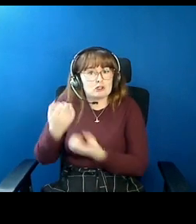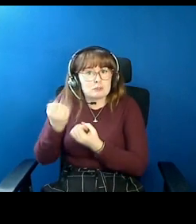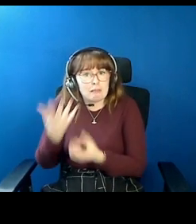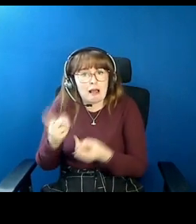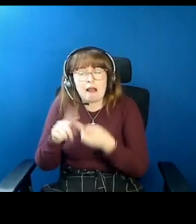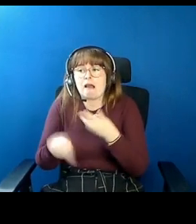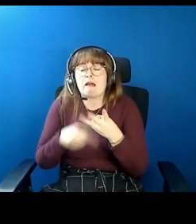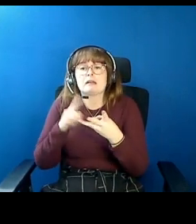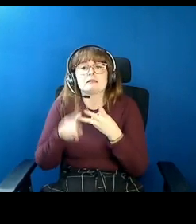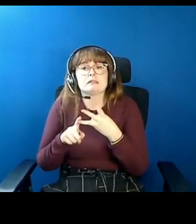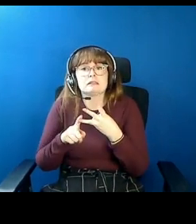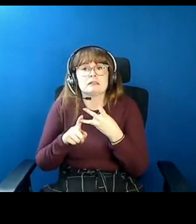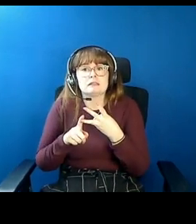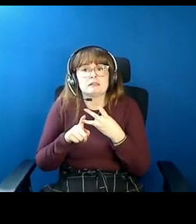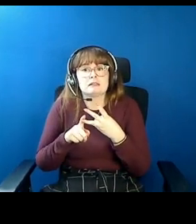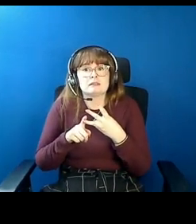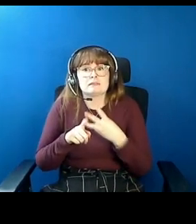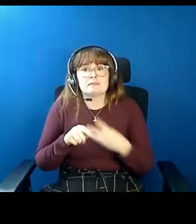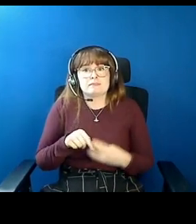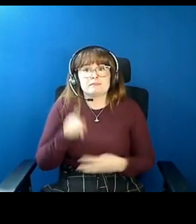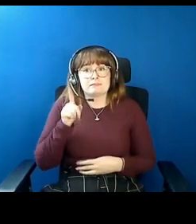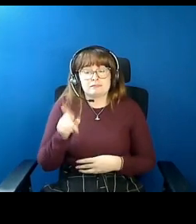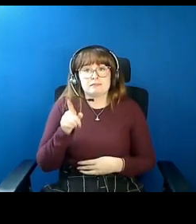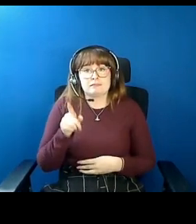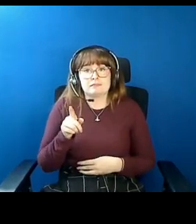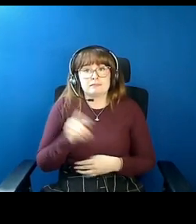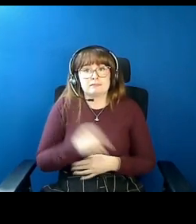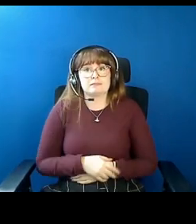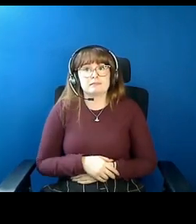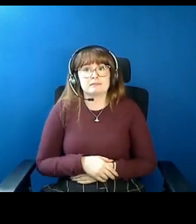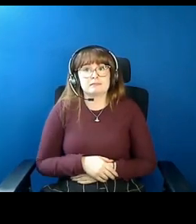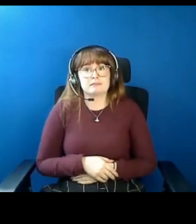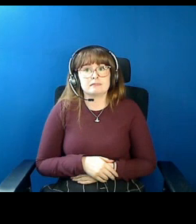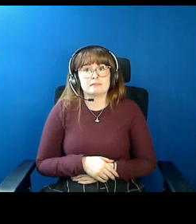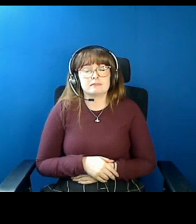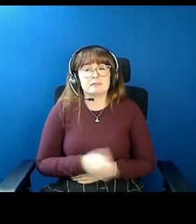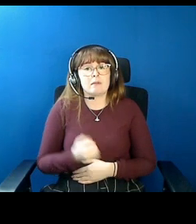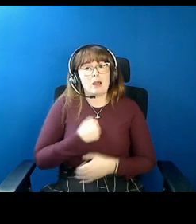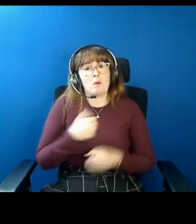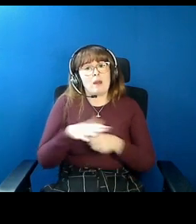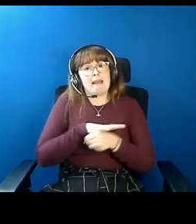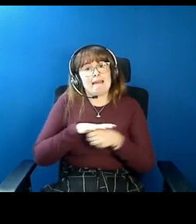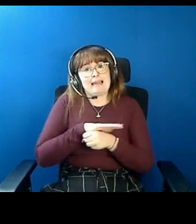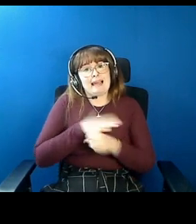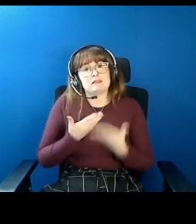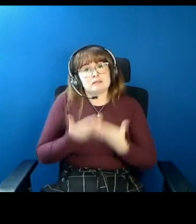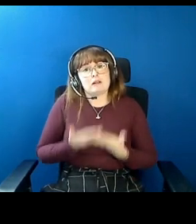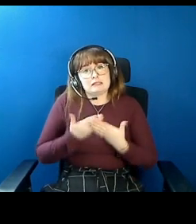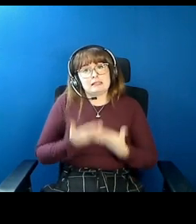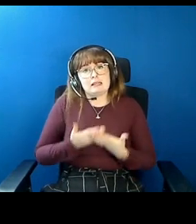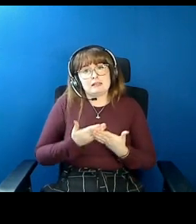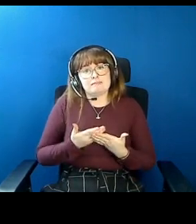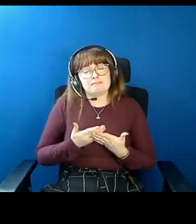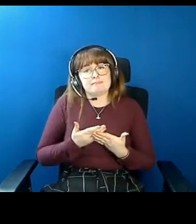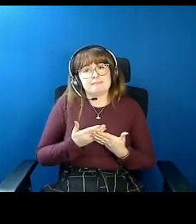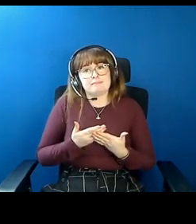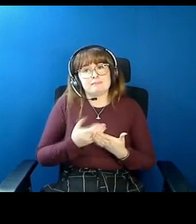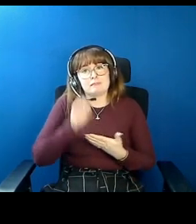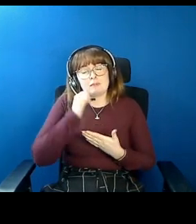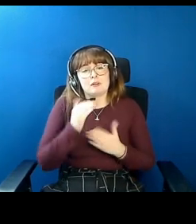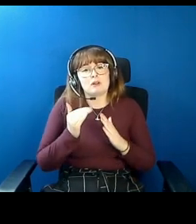I can see in the attendees list, so it's lovely to see you again. The case study I'm going to go through with you very quickly is the North of